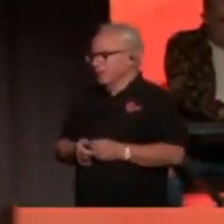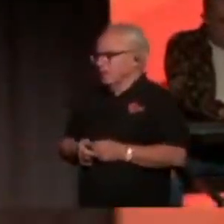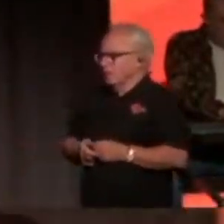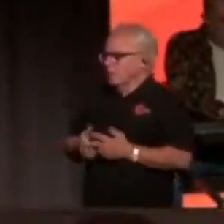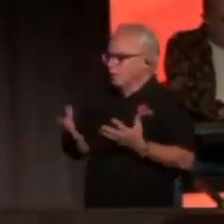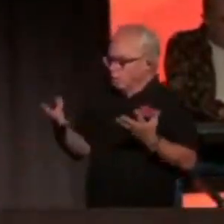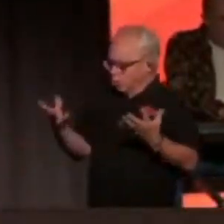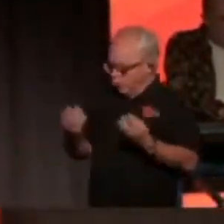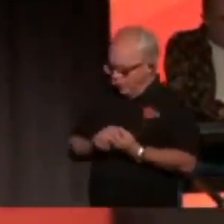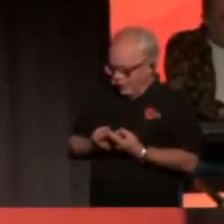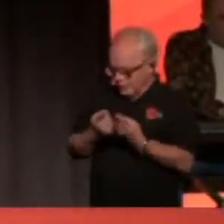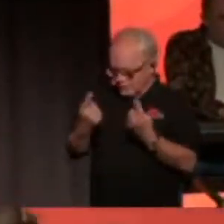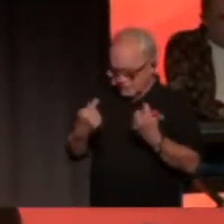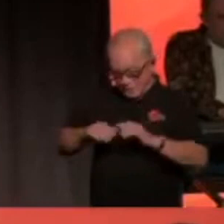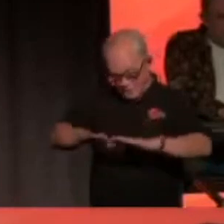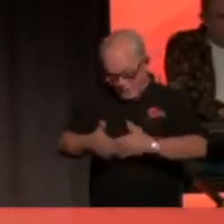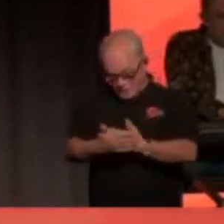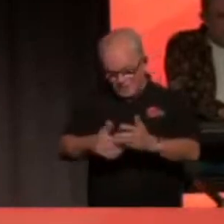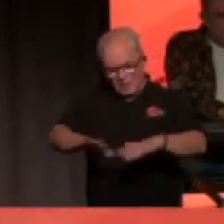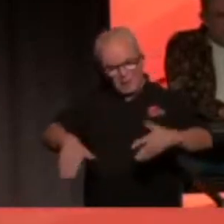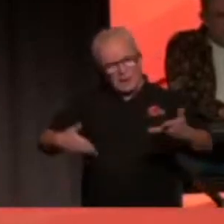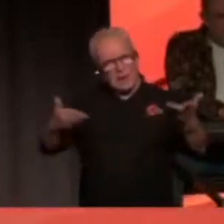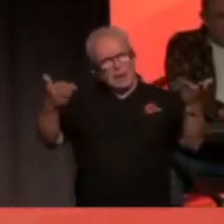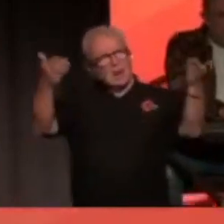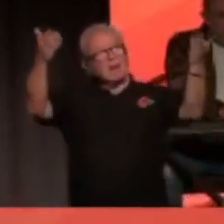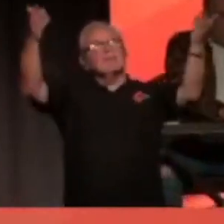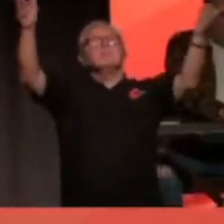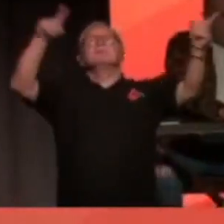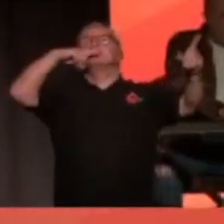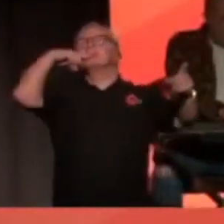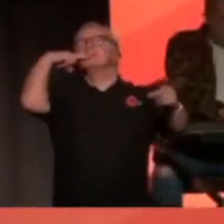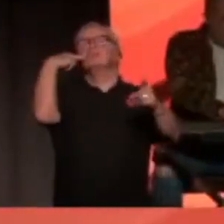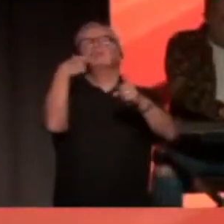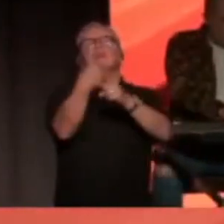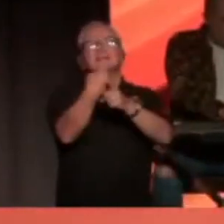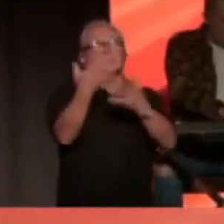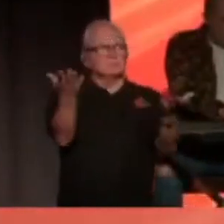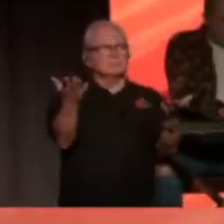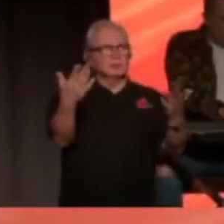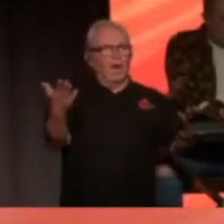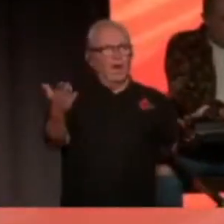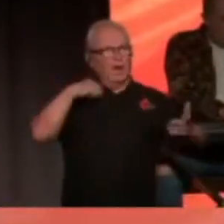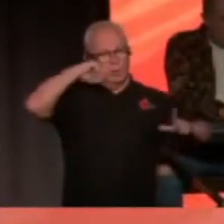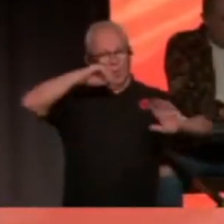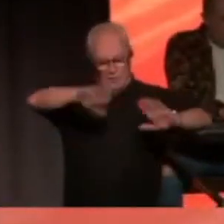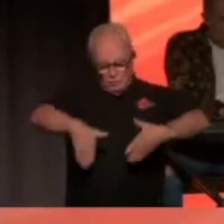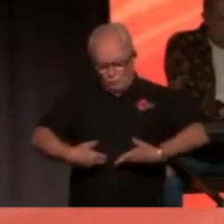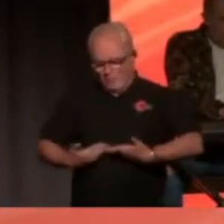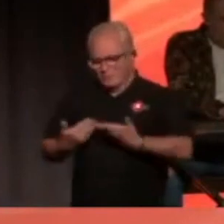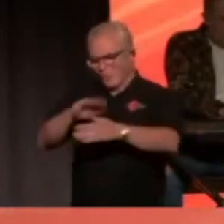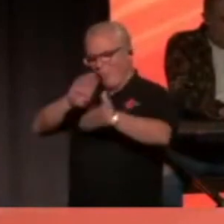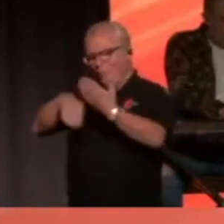And you come with us and lift up them hands and go, right, I'm gonna surrender all, Lord.